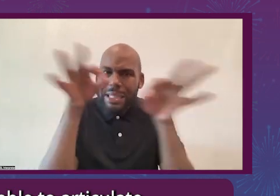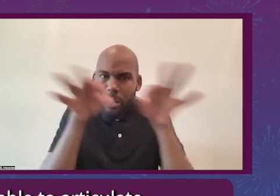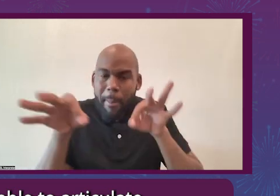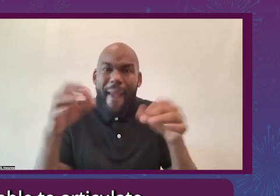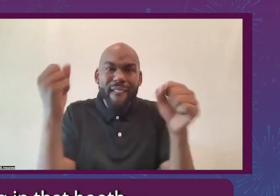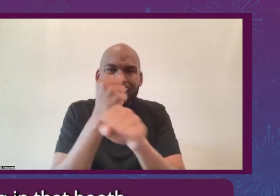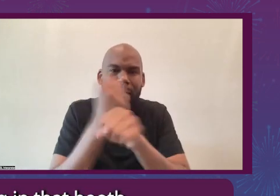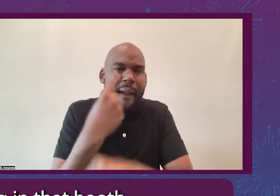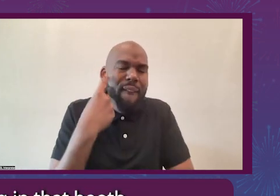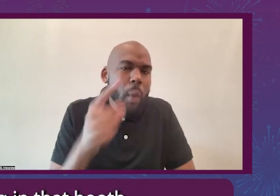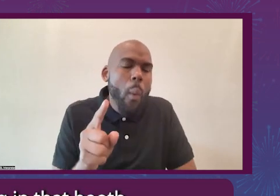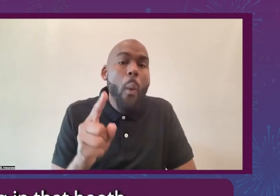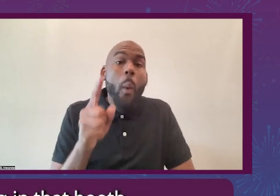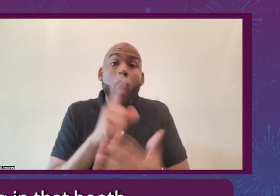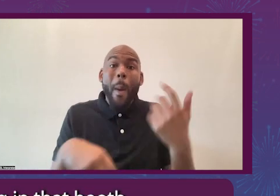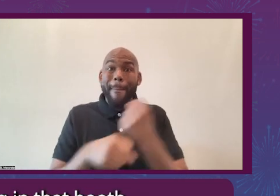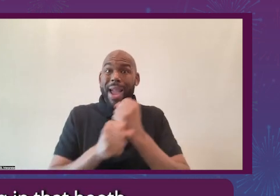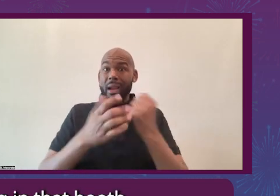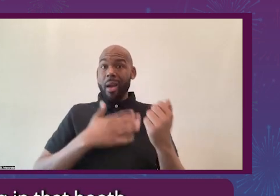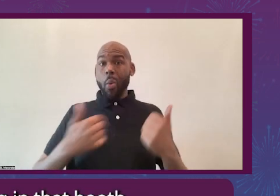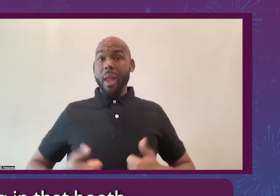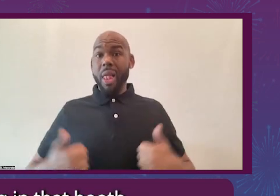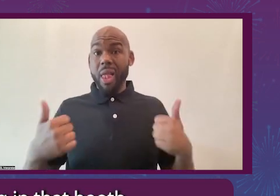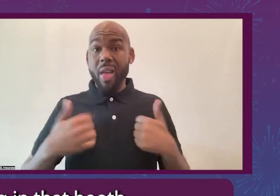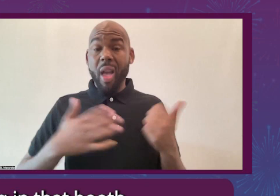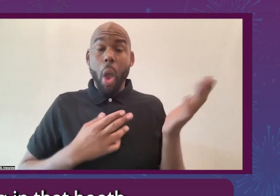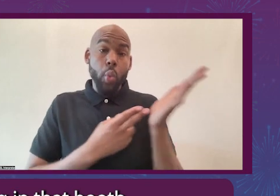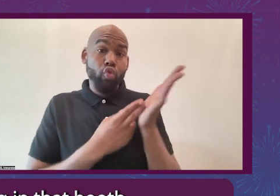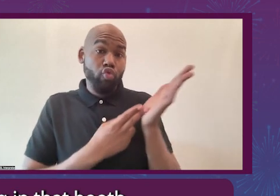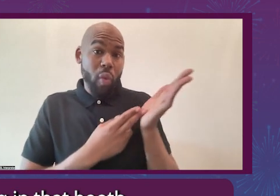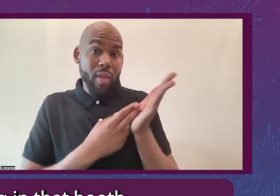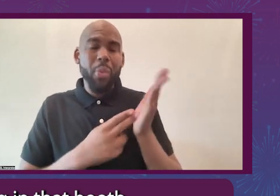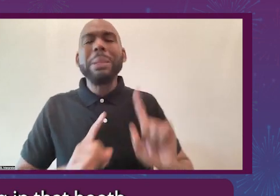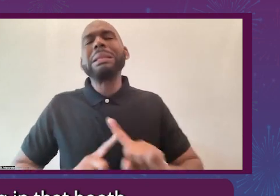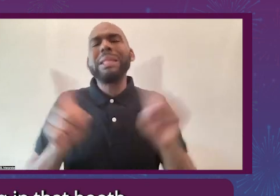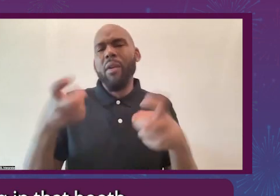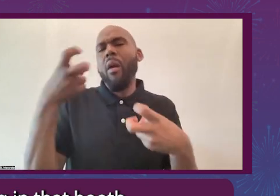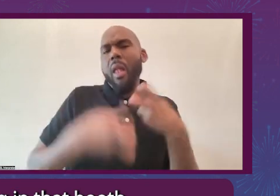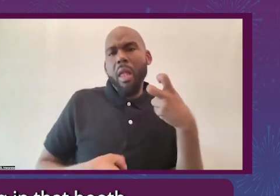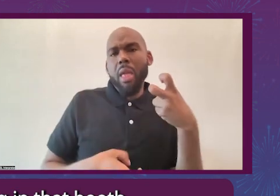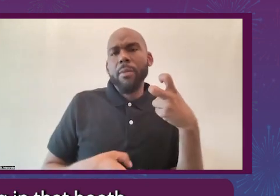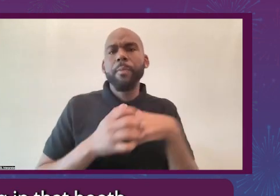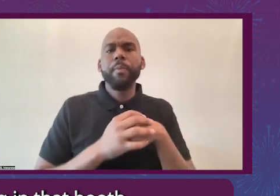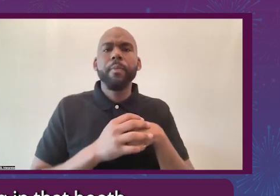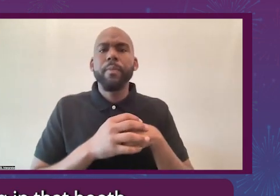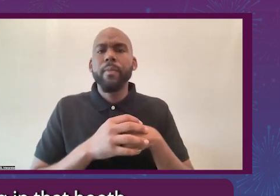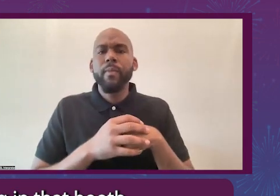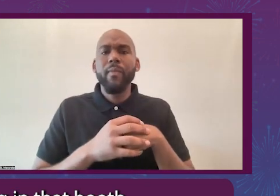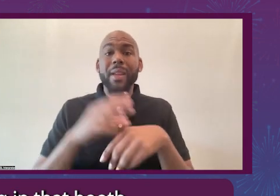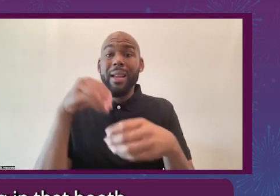made our lives and our truth difficult. And being in that booth and